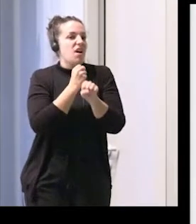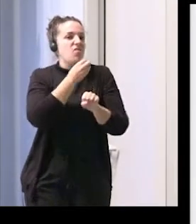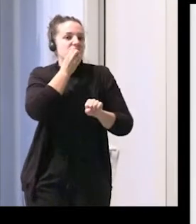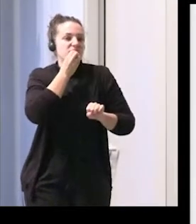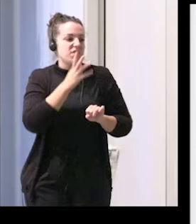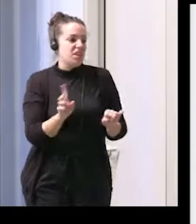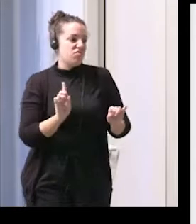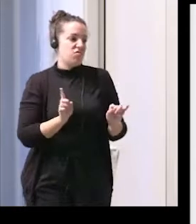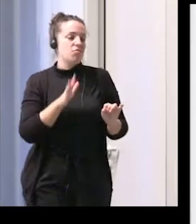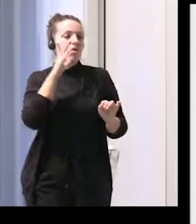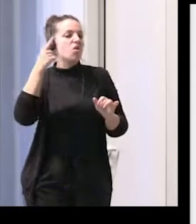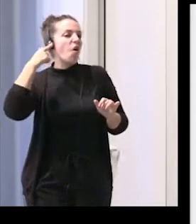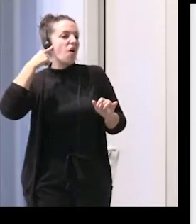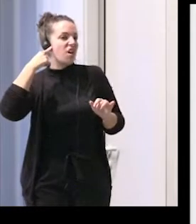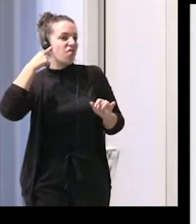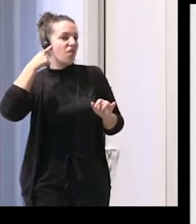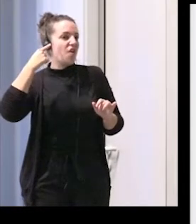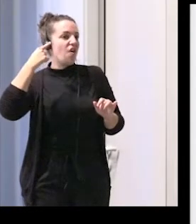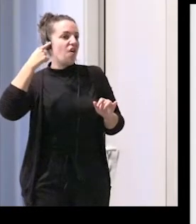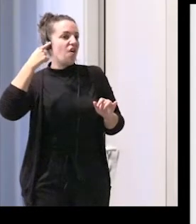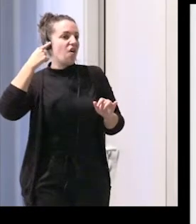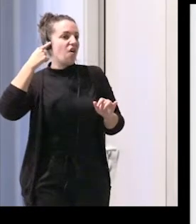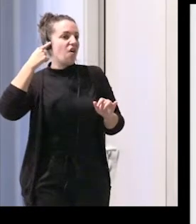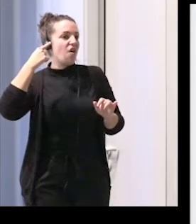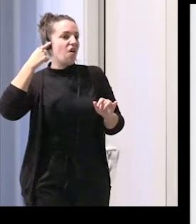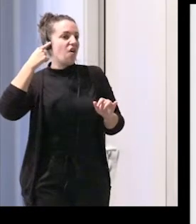ear, even after many years